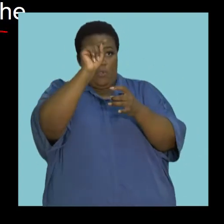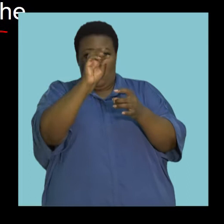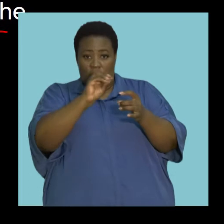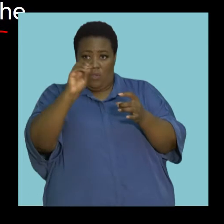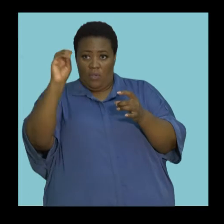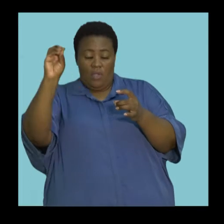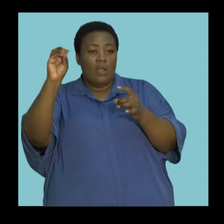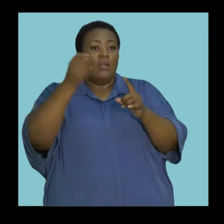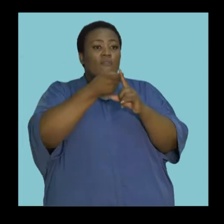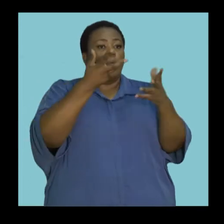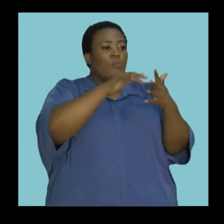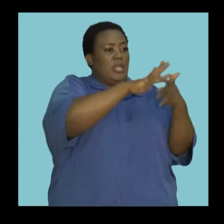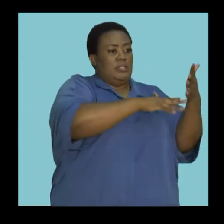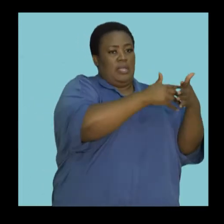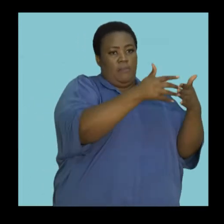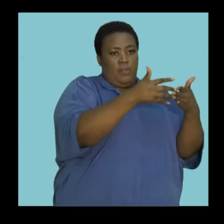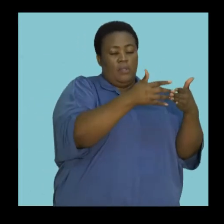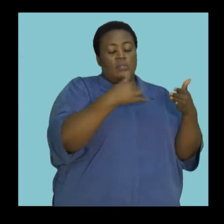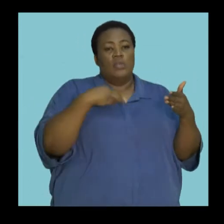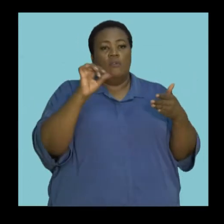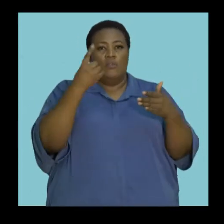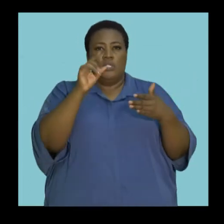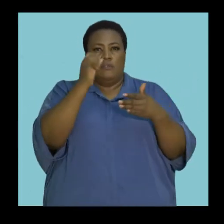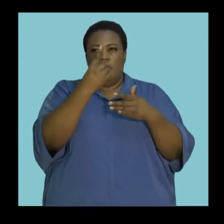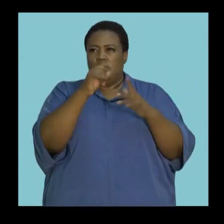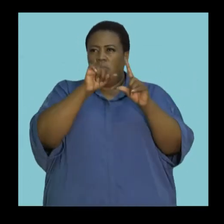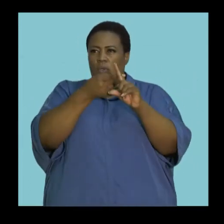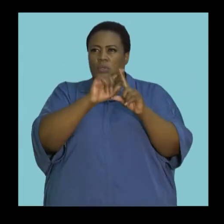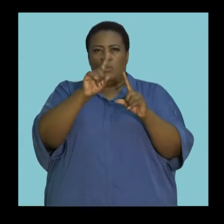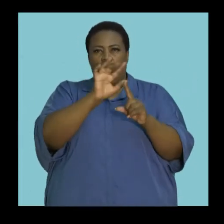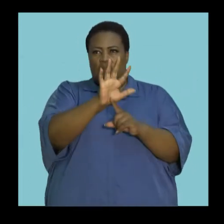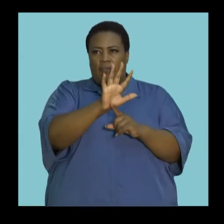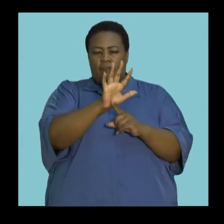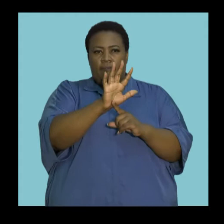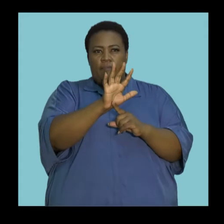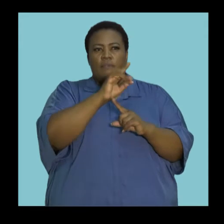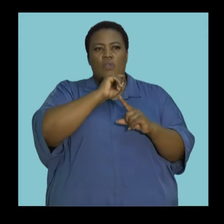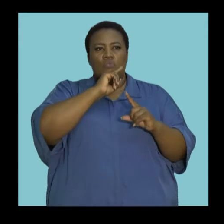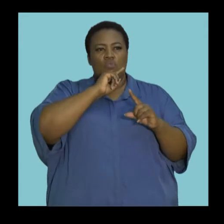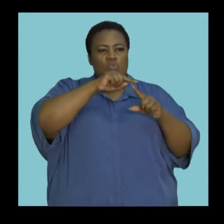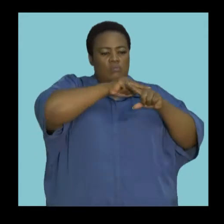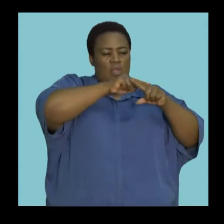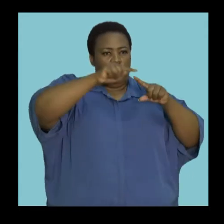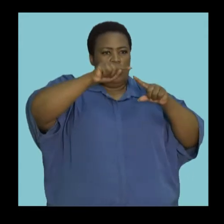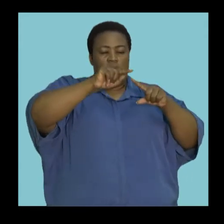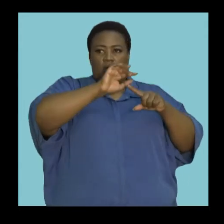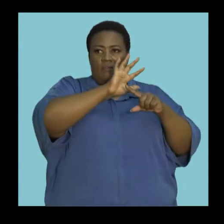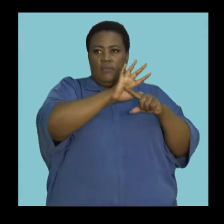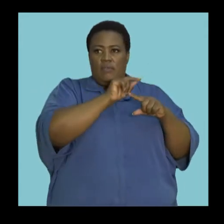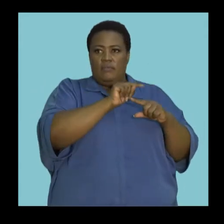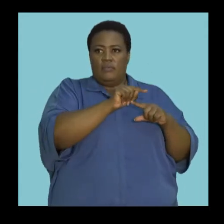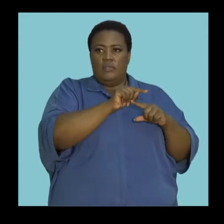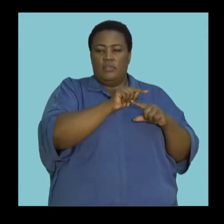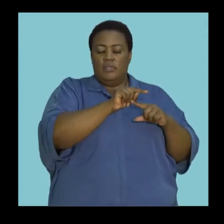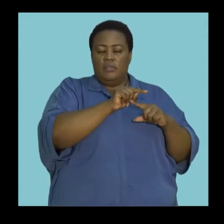So I've done that for you, and clearly, so I've looked at the first point being 5, so I've used my ruler and I've plotted